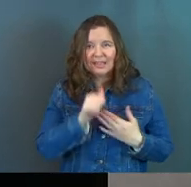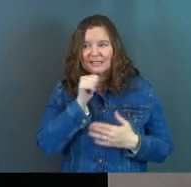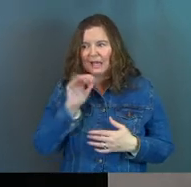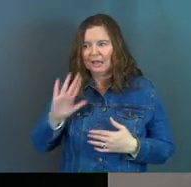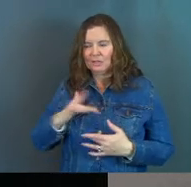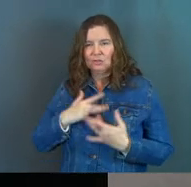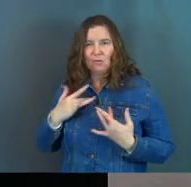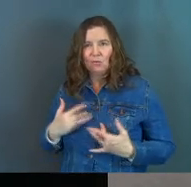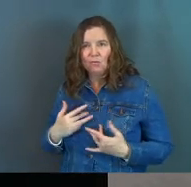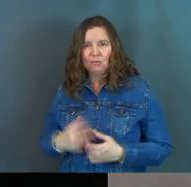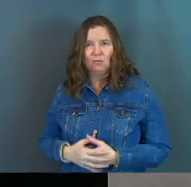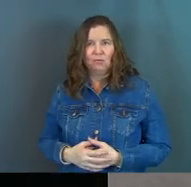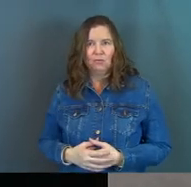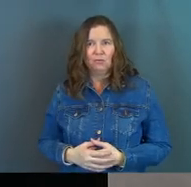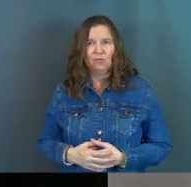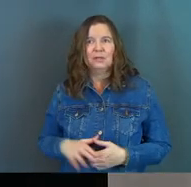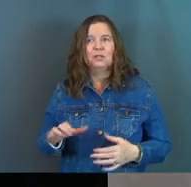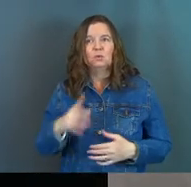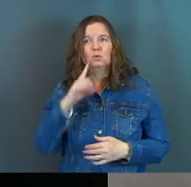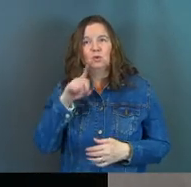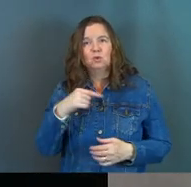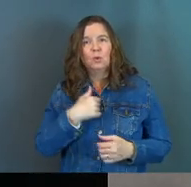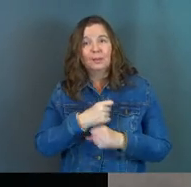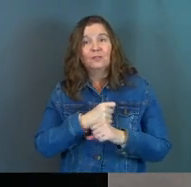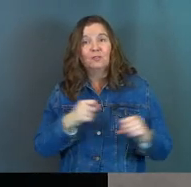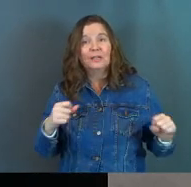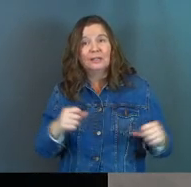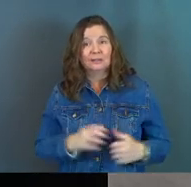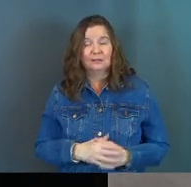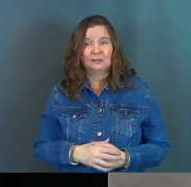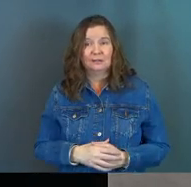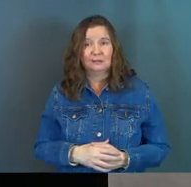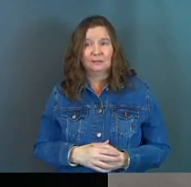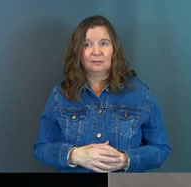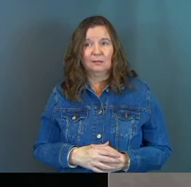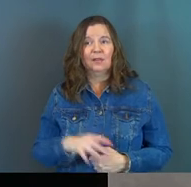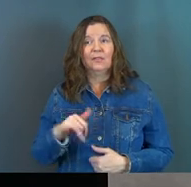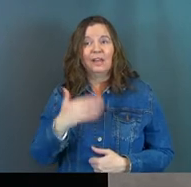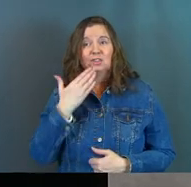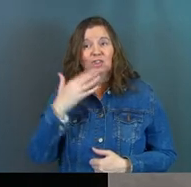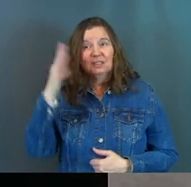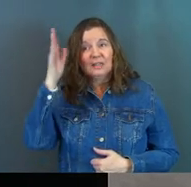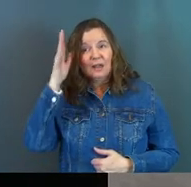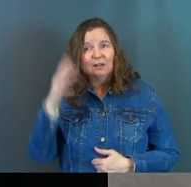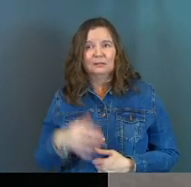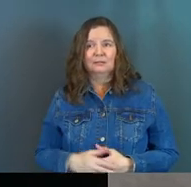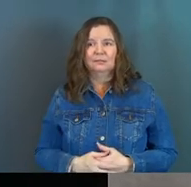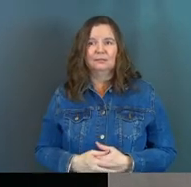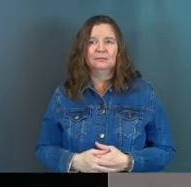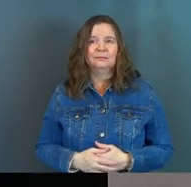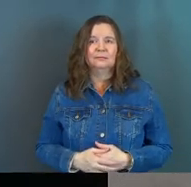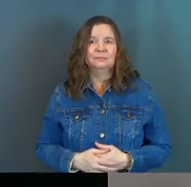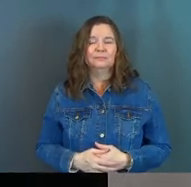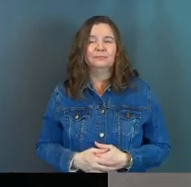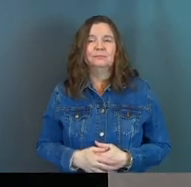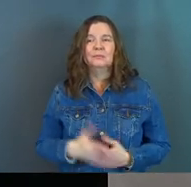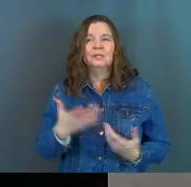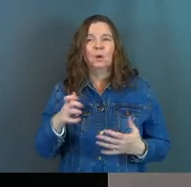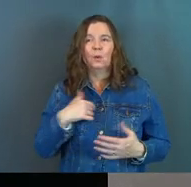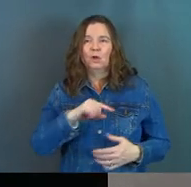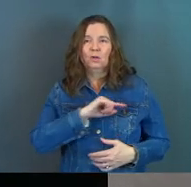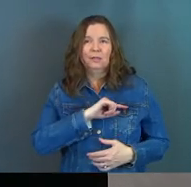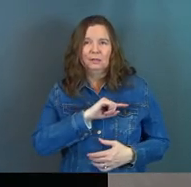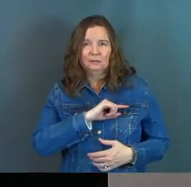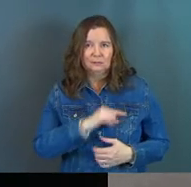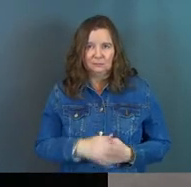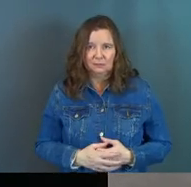That's not his heart. He's doing this so you'll be free. See, that's a good dad. So he doesn't want your